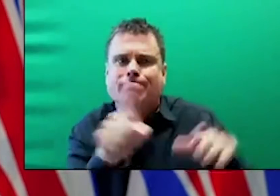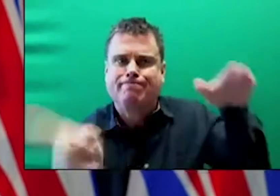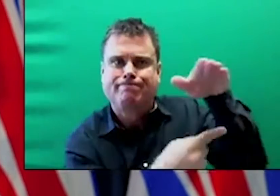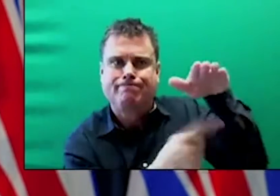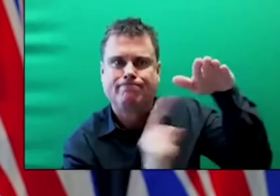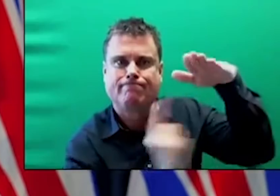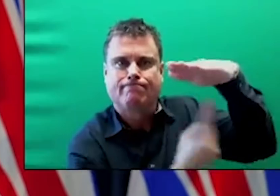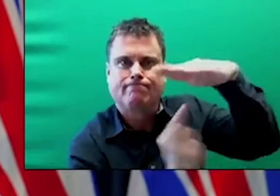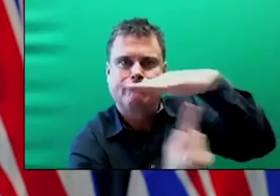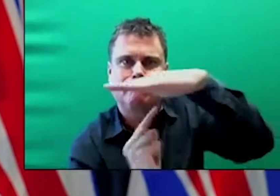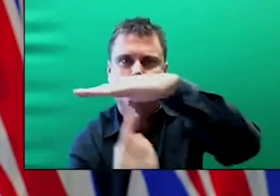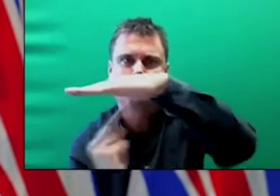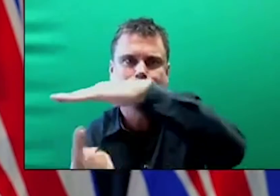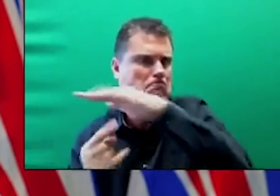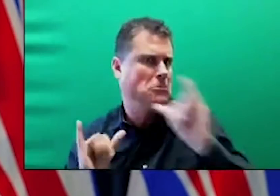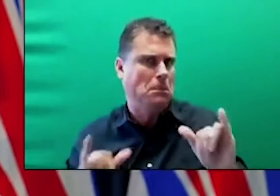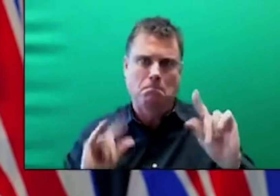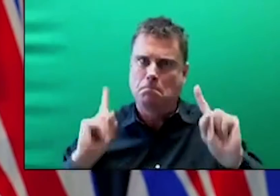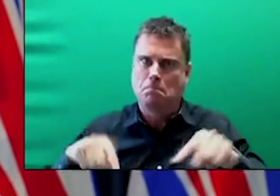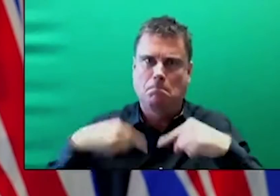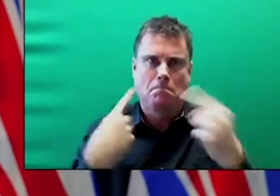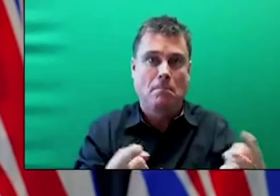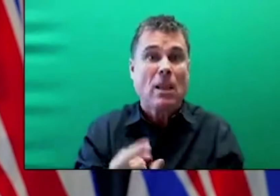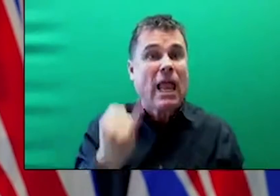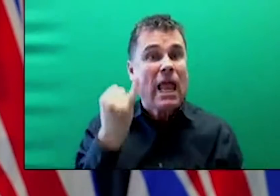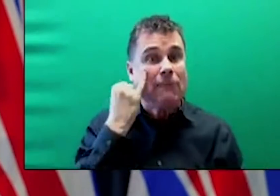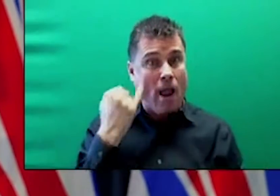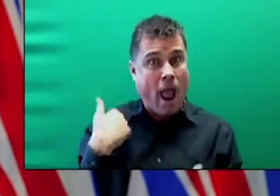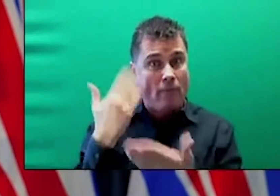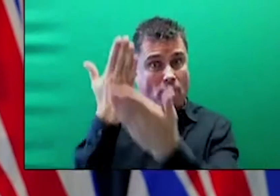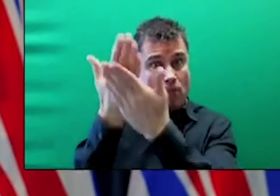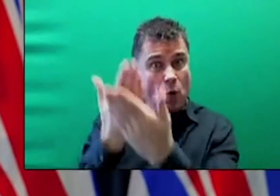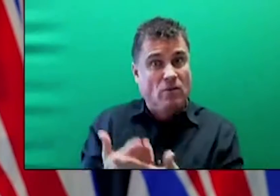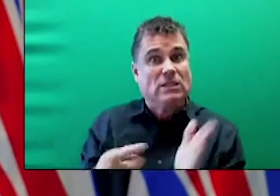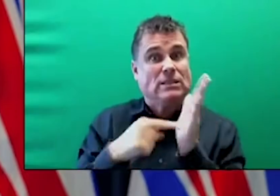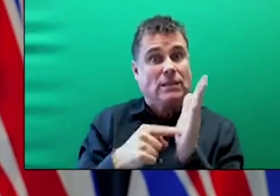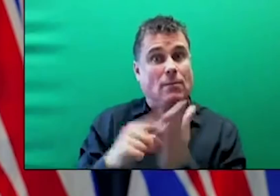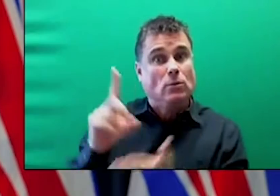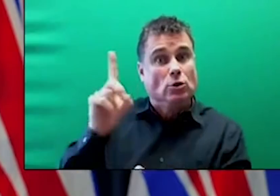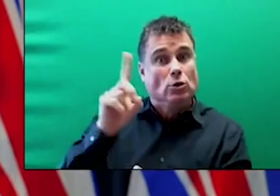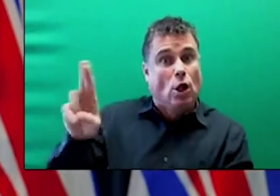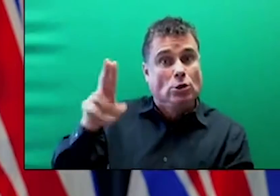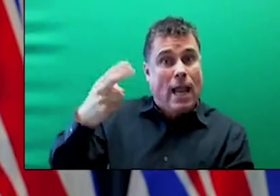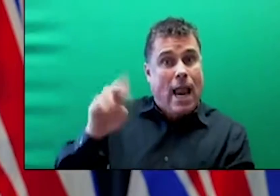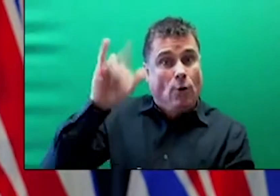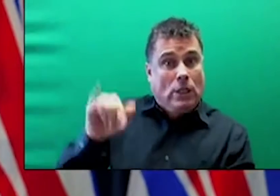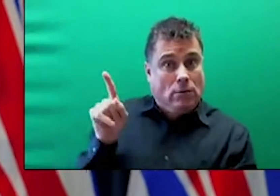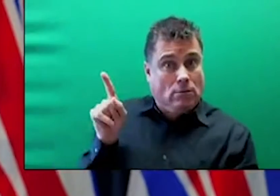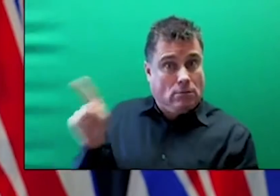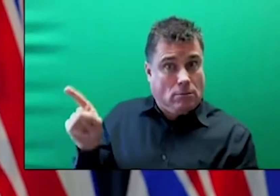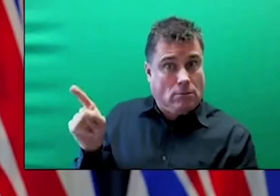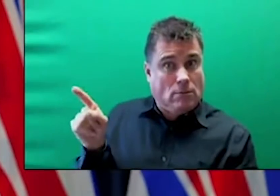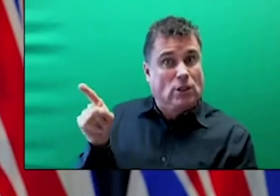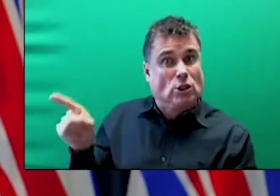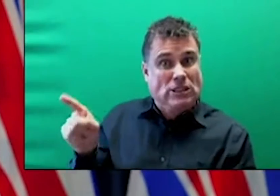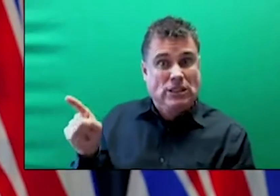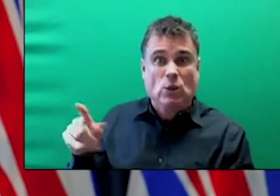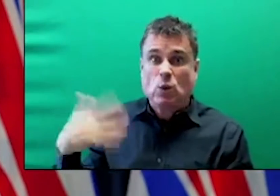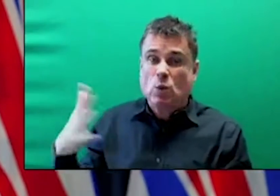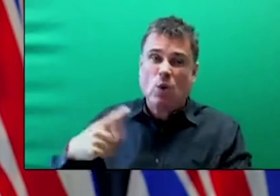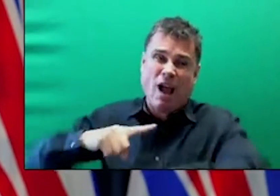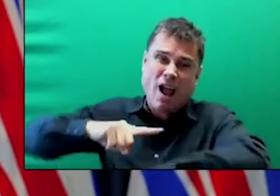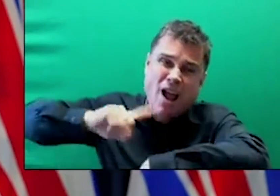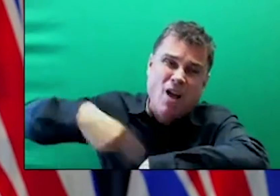been for months and months and months. Justine, do you have a follow-up? Yeah, just a simple one. Can you just clarify if the